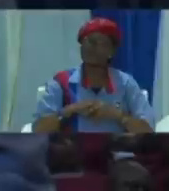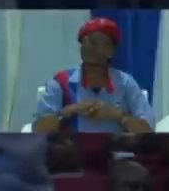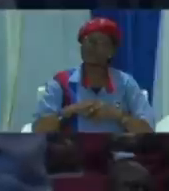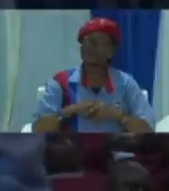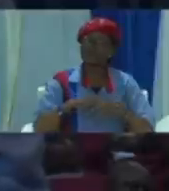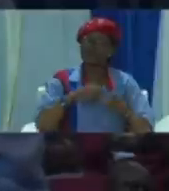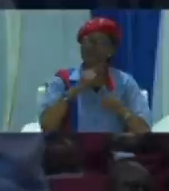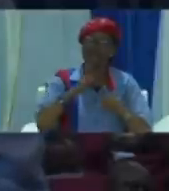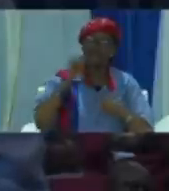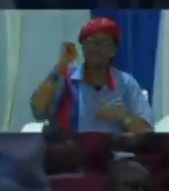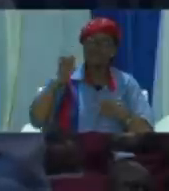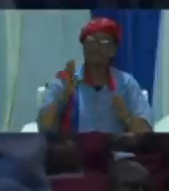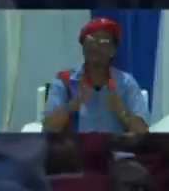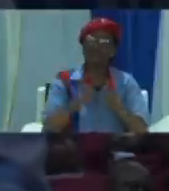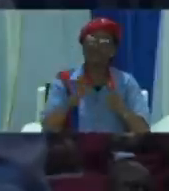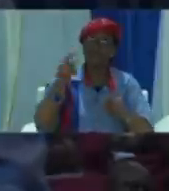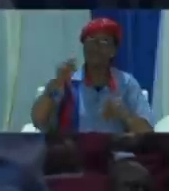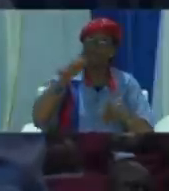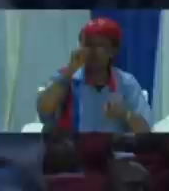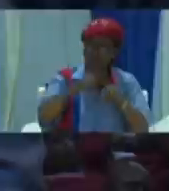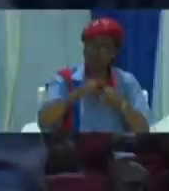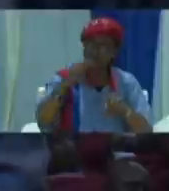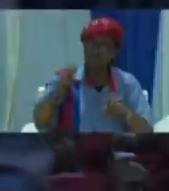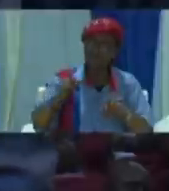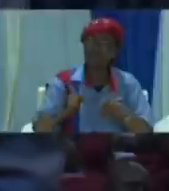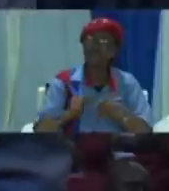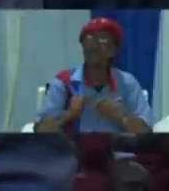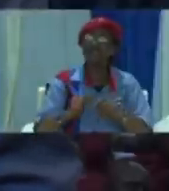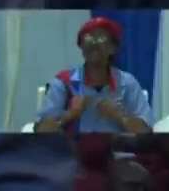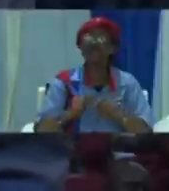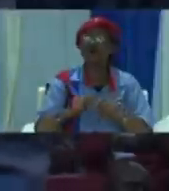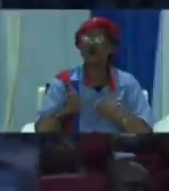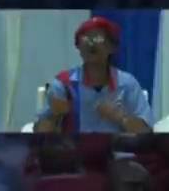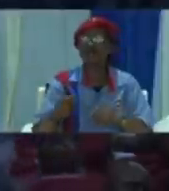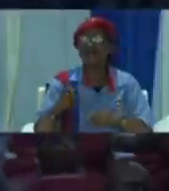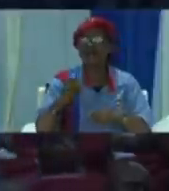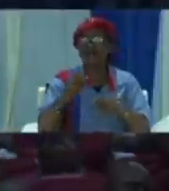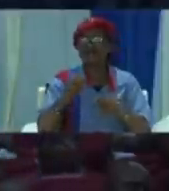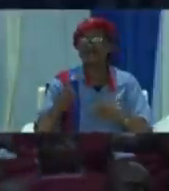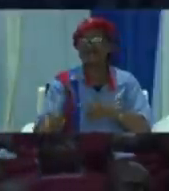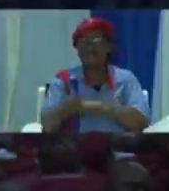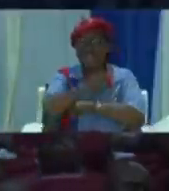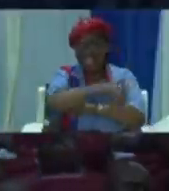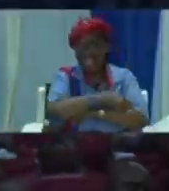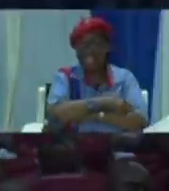When he met the brother the following day, and the